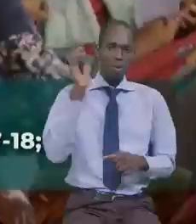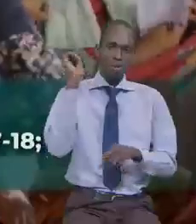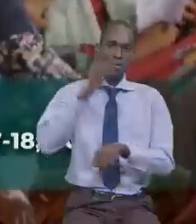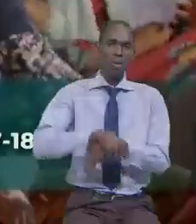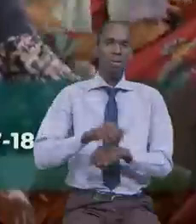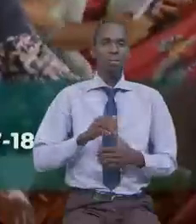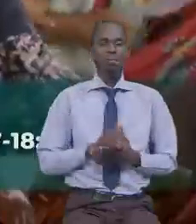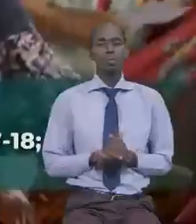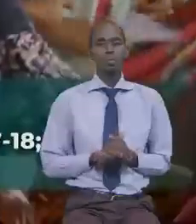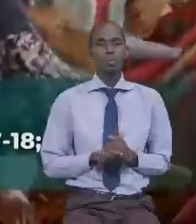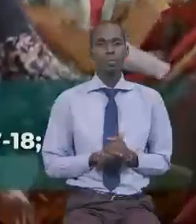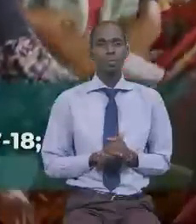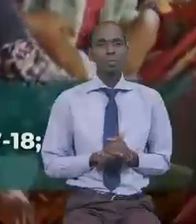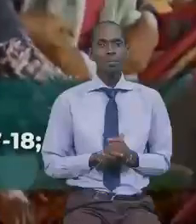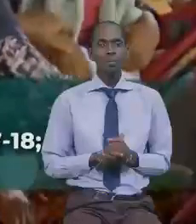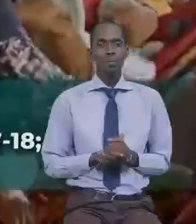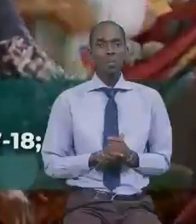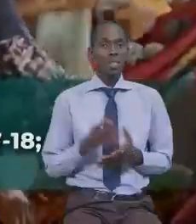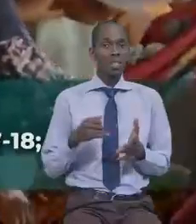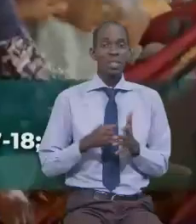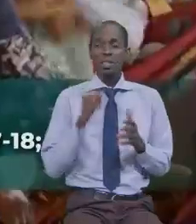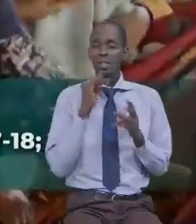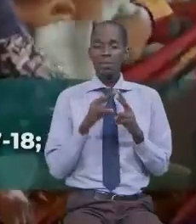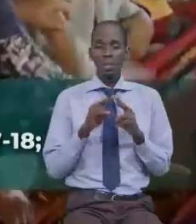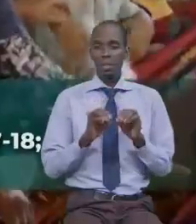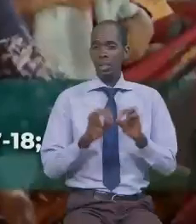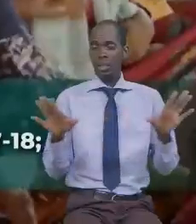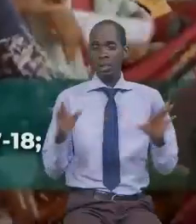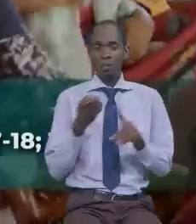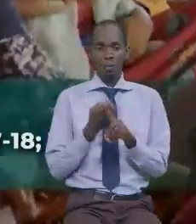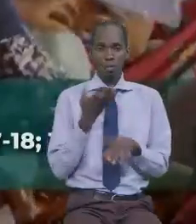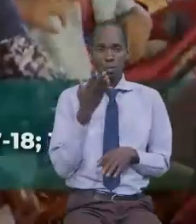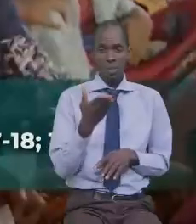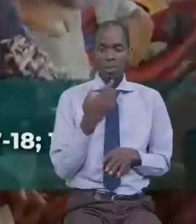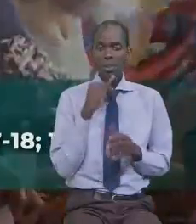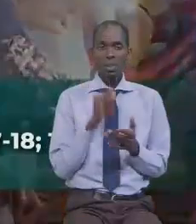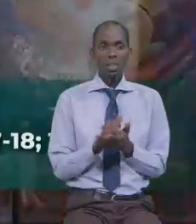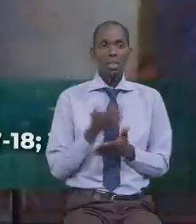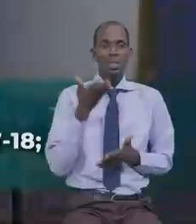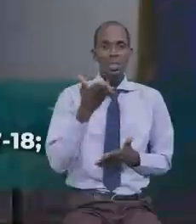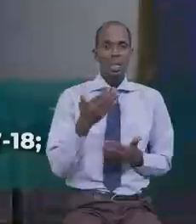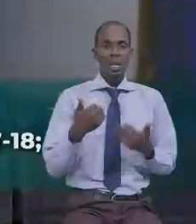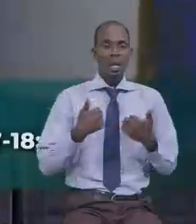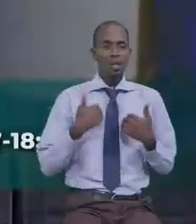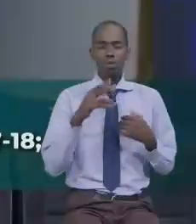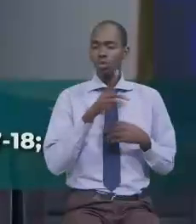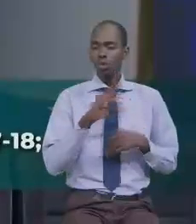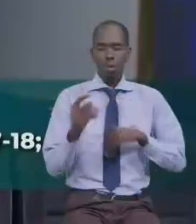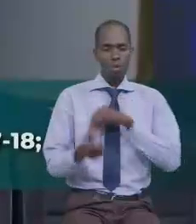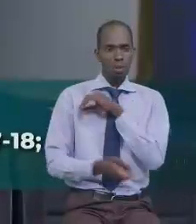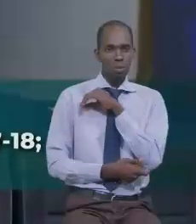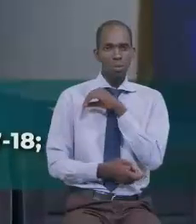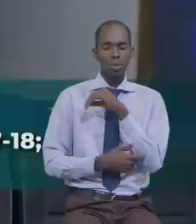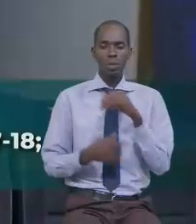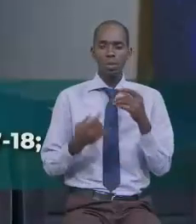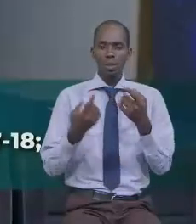Look at that. Look, it says it very clearly there. It says, there has no temptation taking you